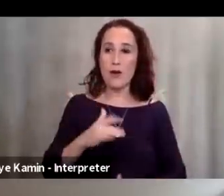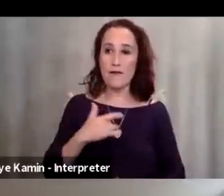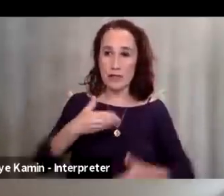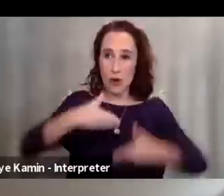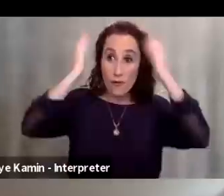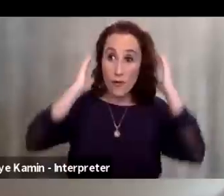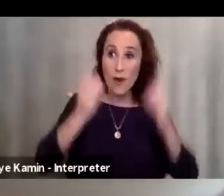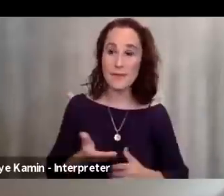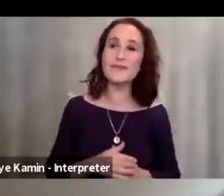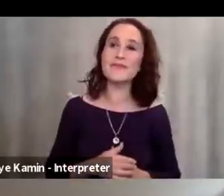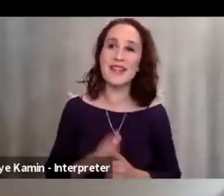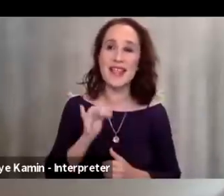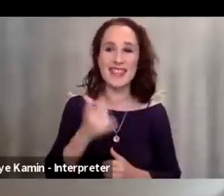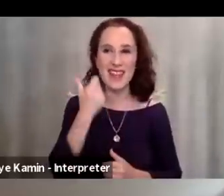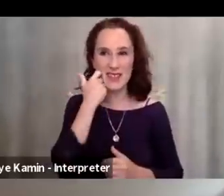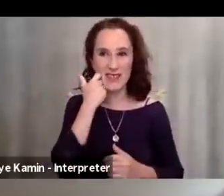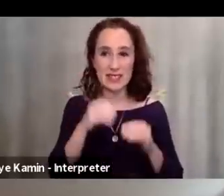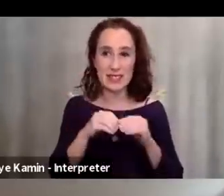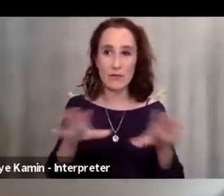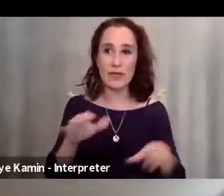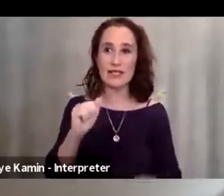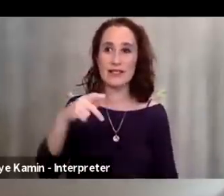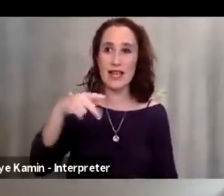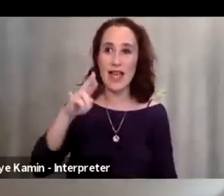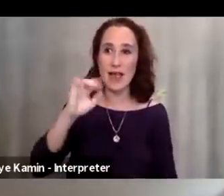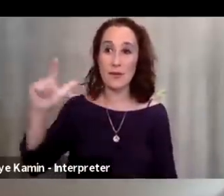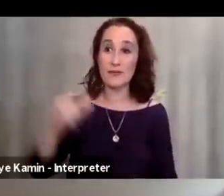And that just came out in April.